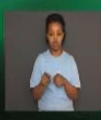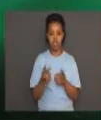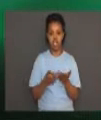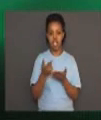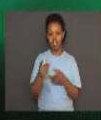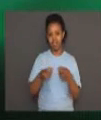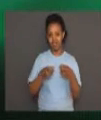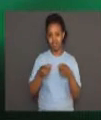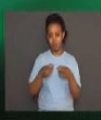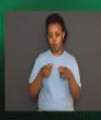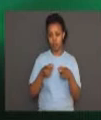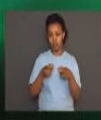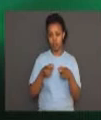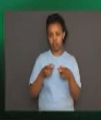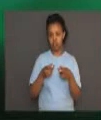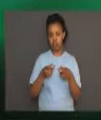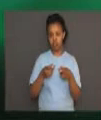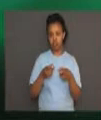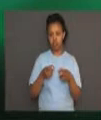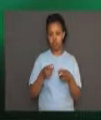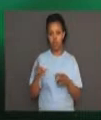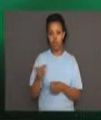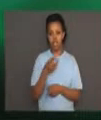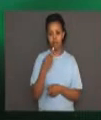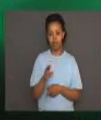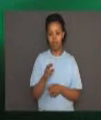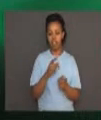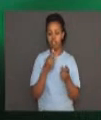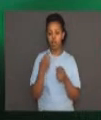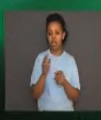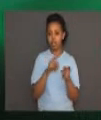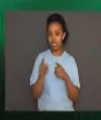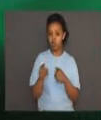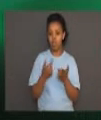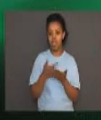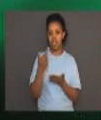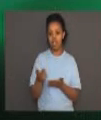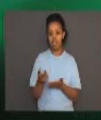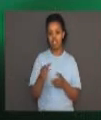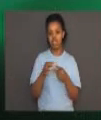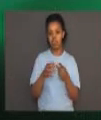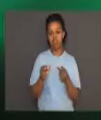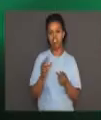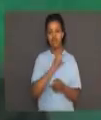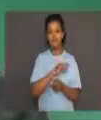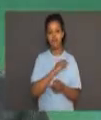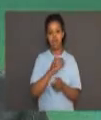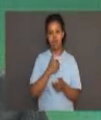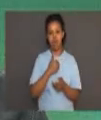carefully and only allow those offspring with the desired trait to